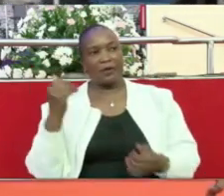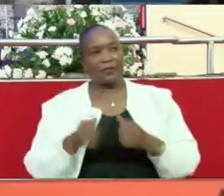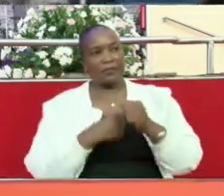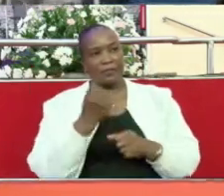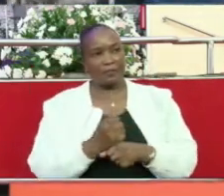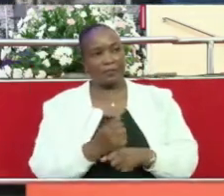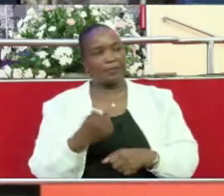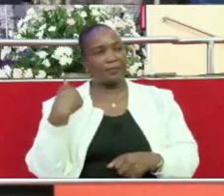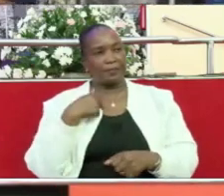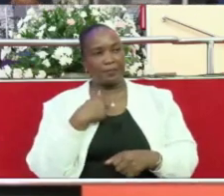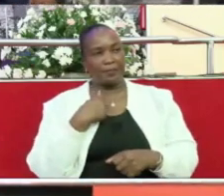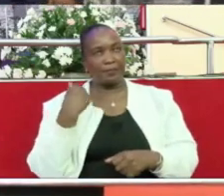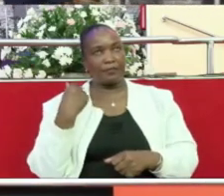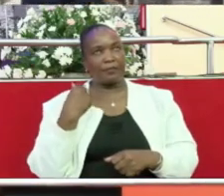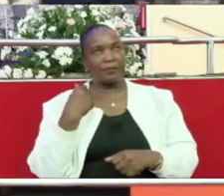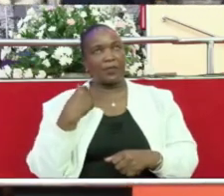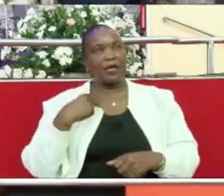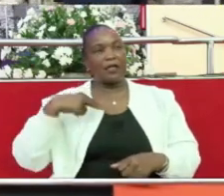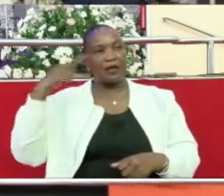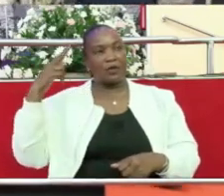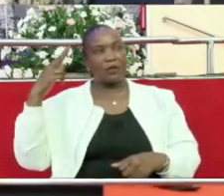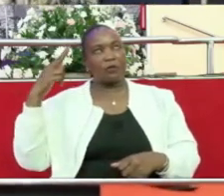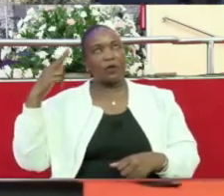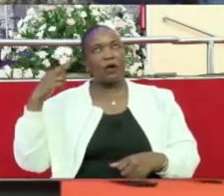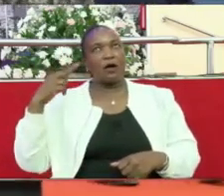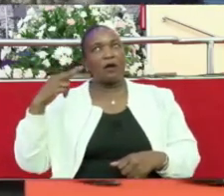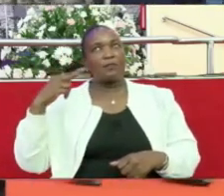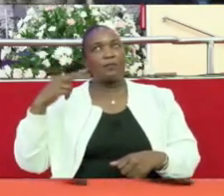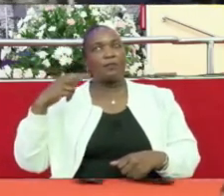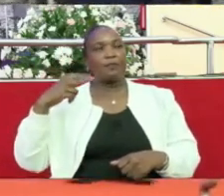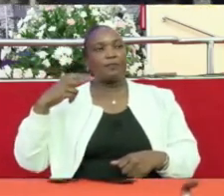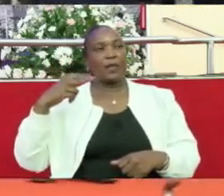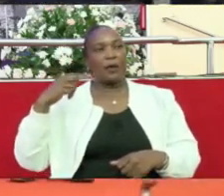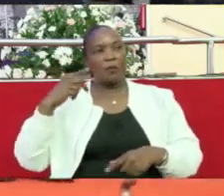you know, the more, the higher you go, the higher the challenges.